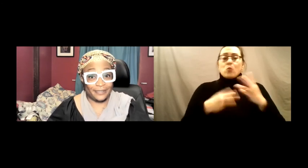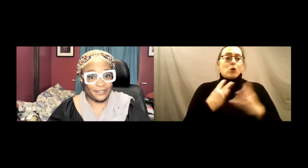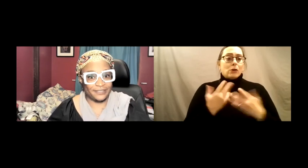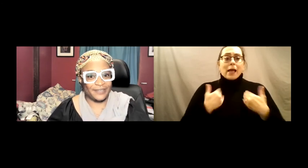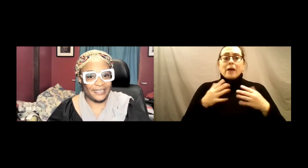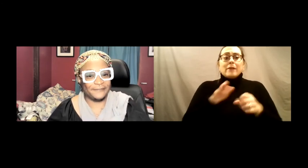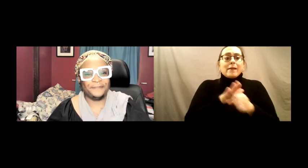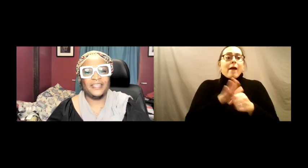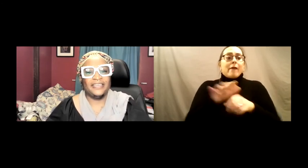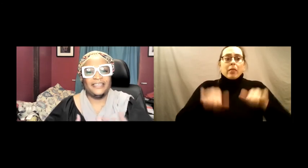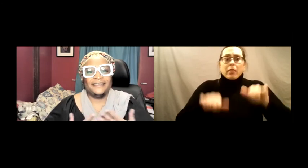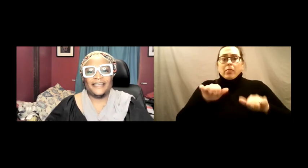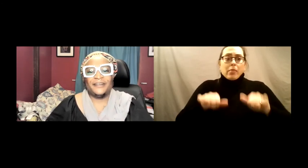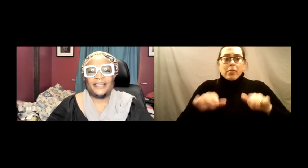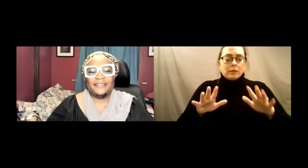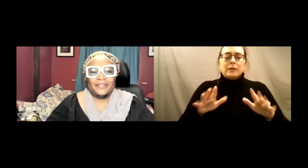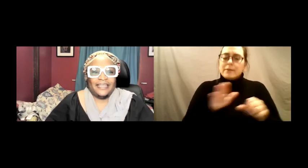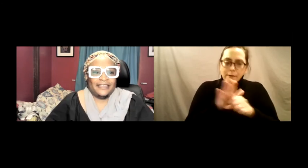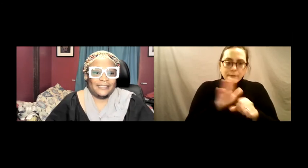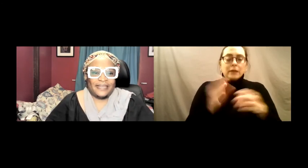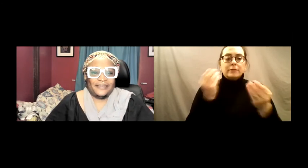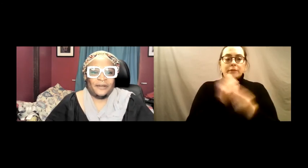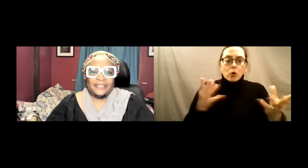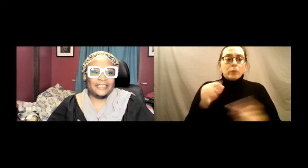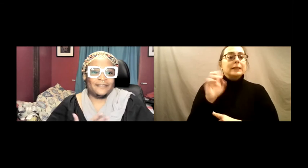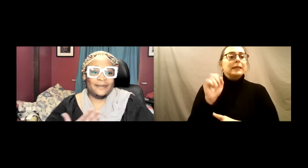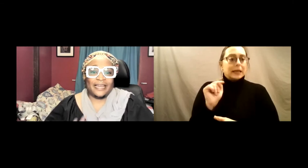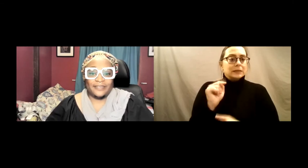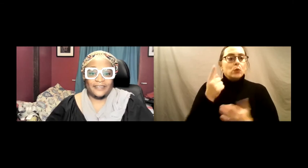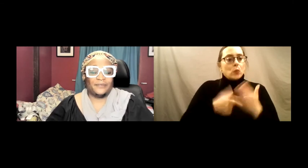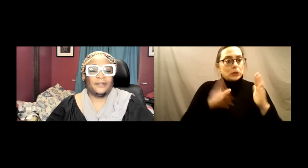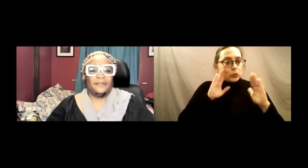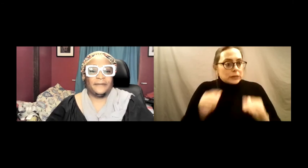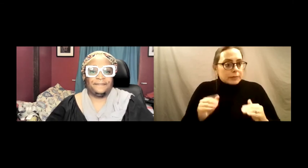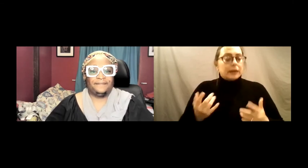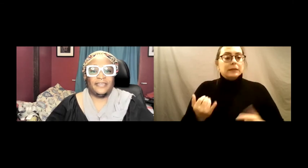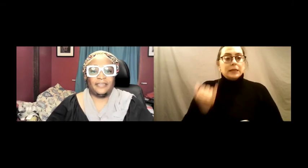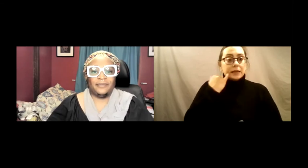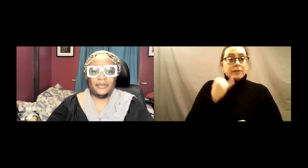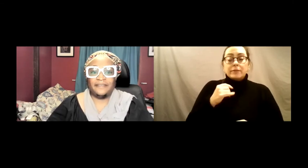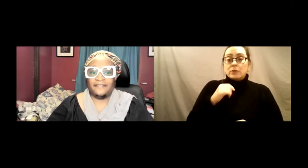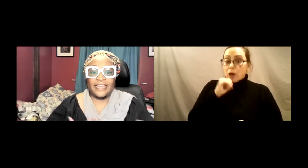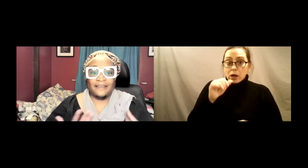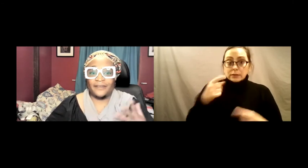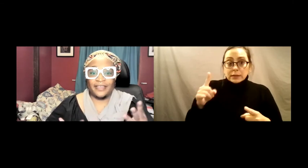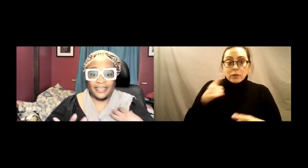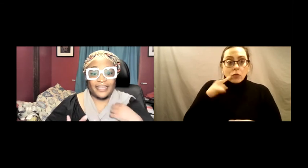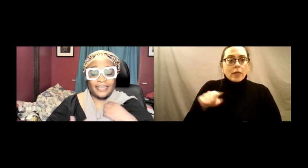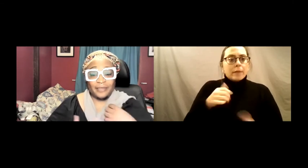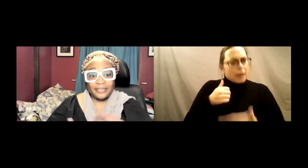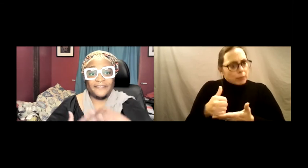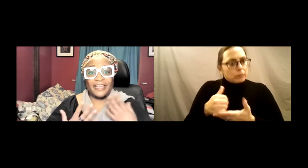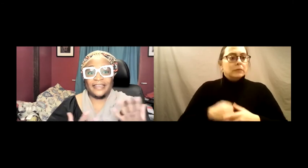in the world right now. Tell your guests what they can expect and always give them an out if it doesn't work for them. It can be brief and